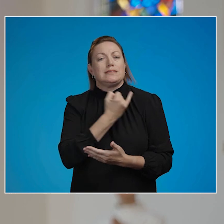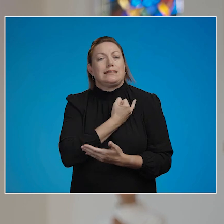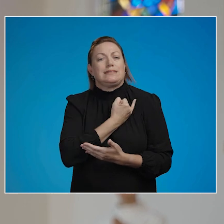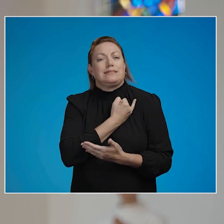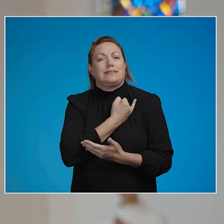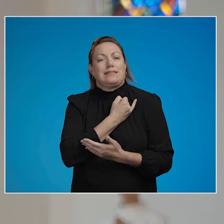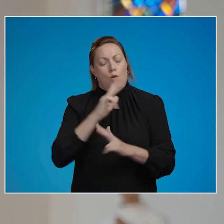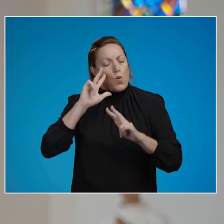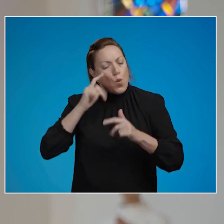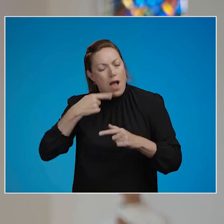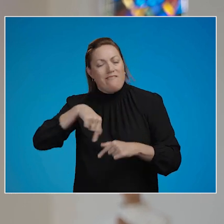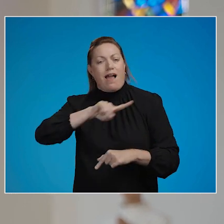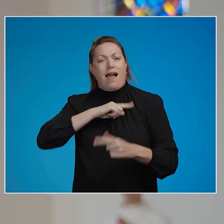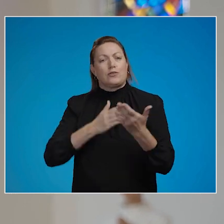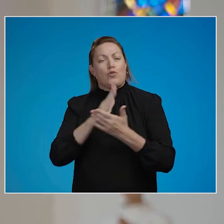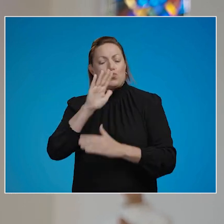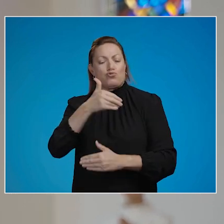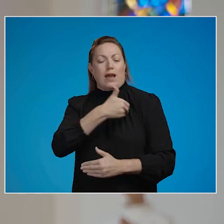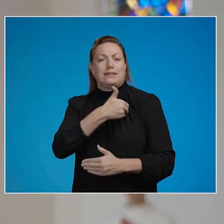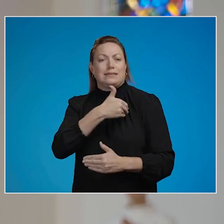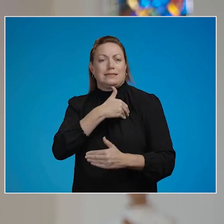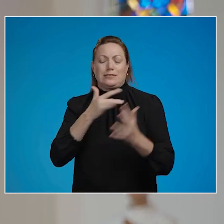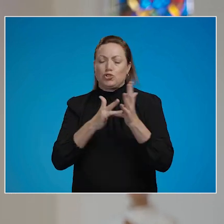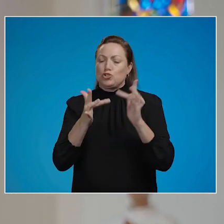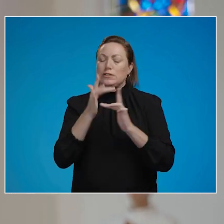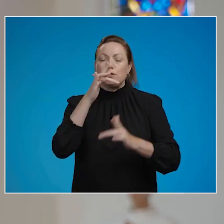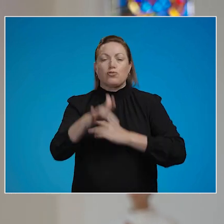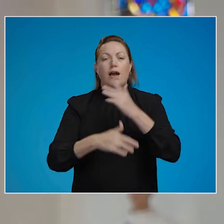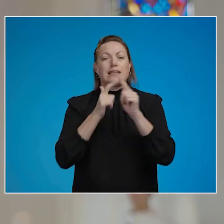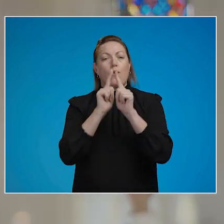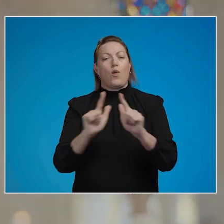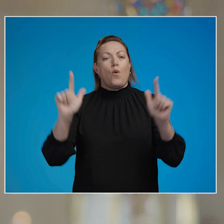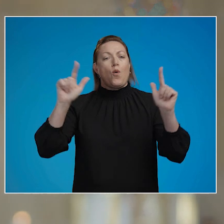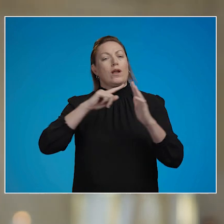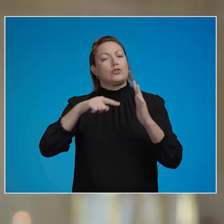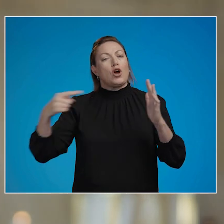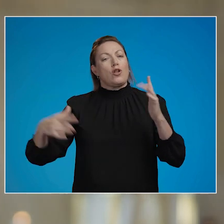grace, in Christ Jesus our Lord, for eternal life. Amen.